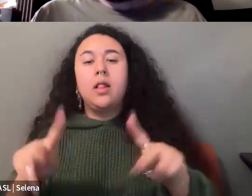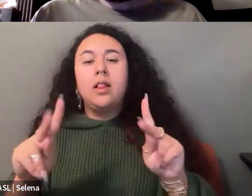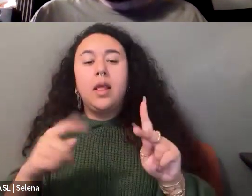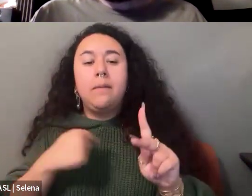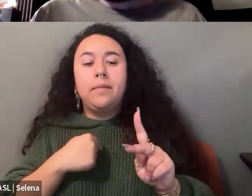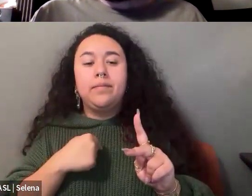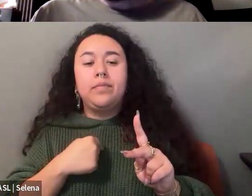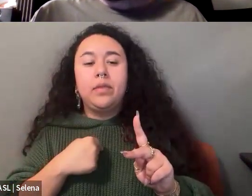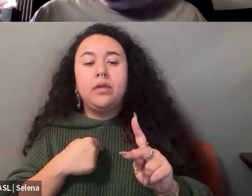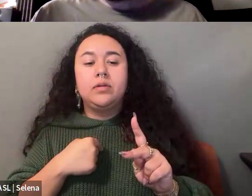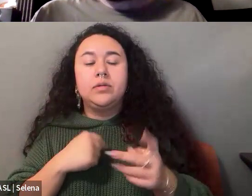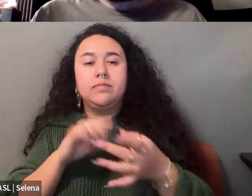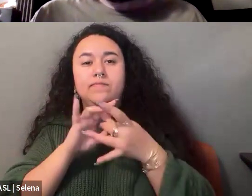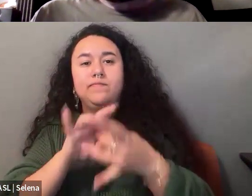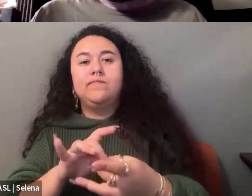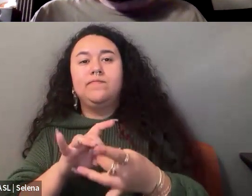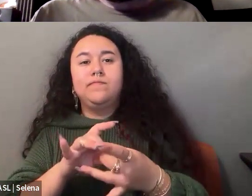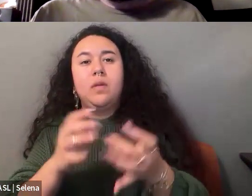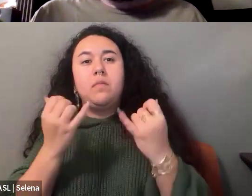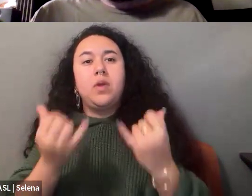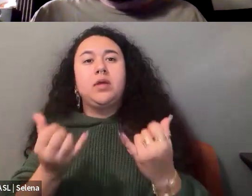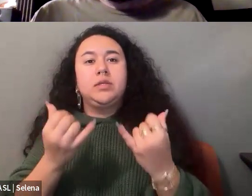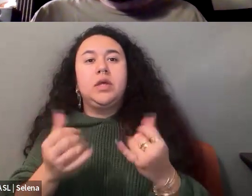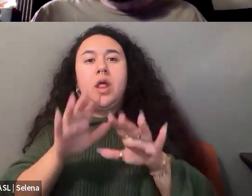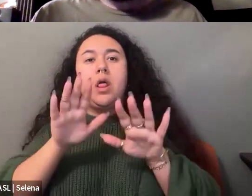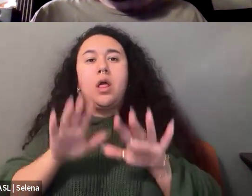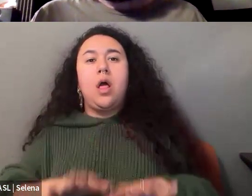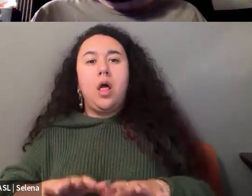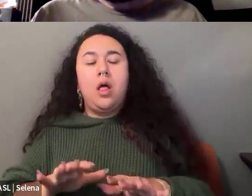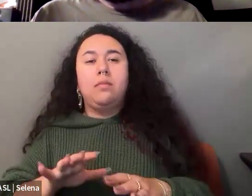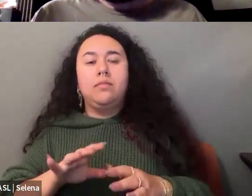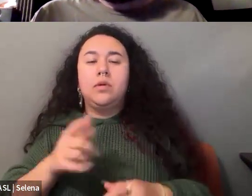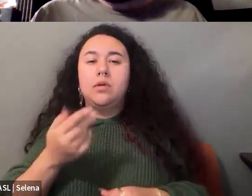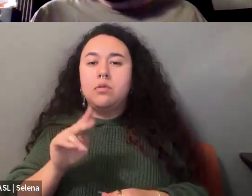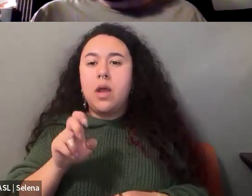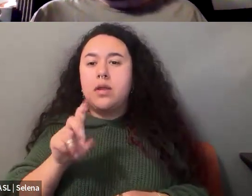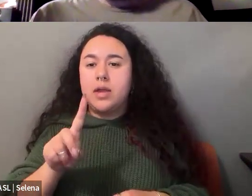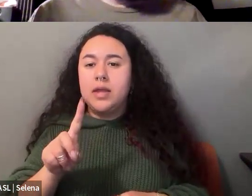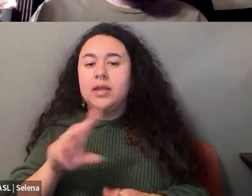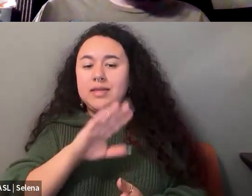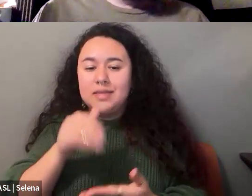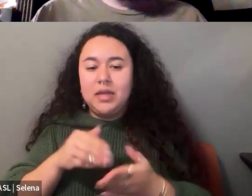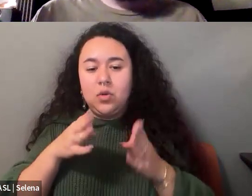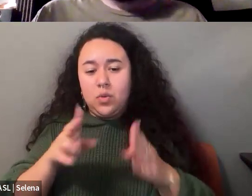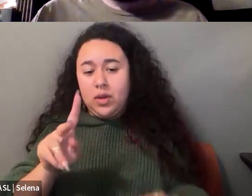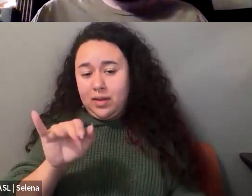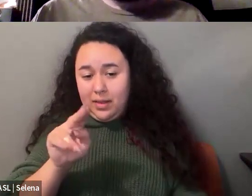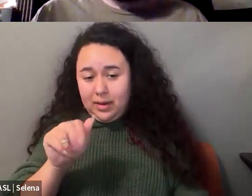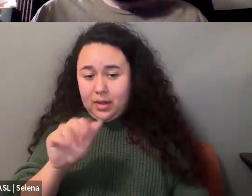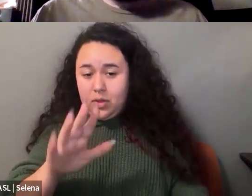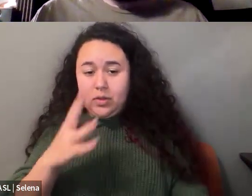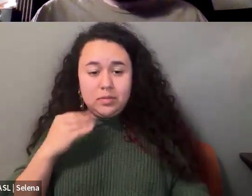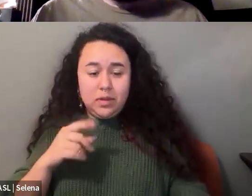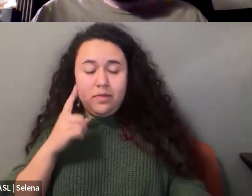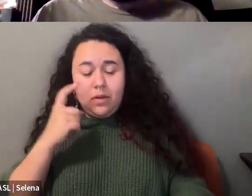me to be present in a calm and grounded and centered way. Kalina, I'm curious about your experience of